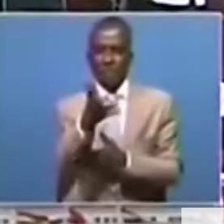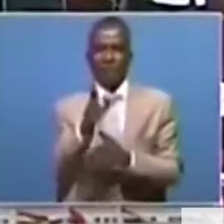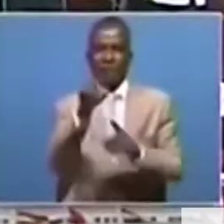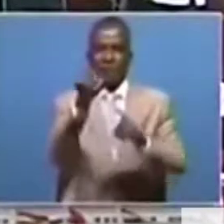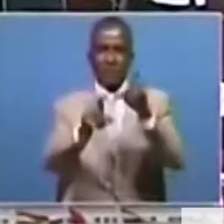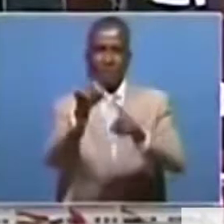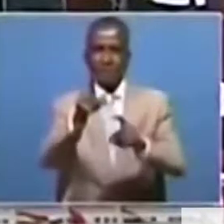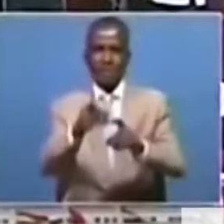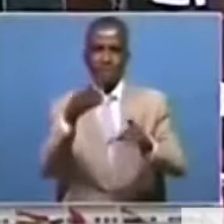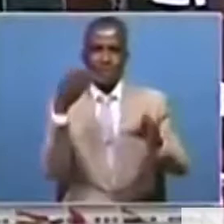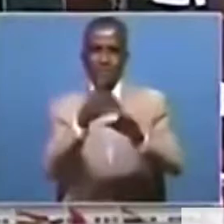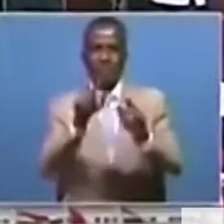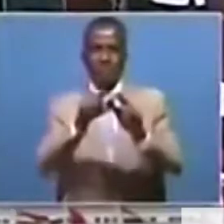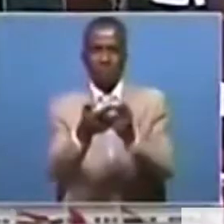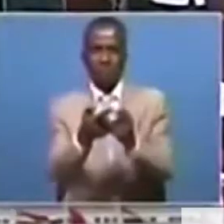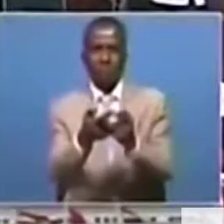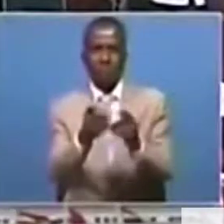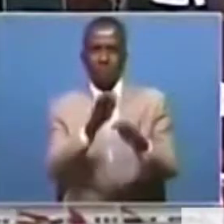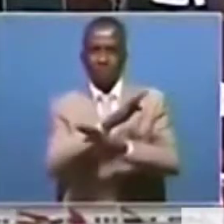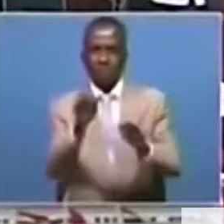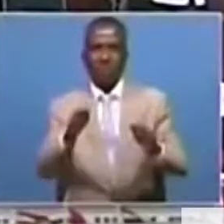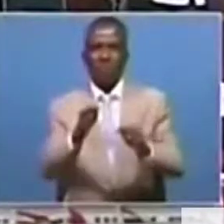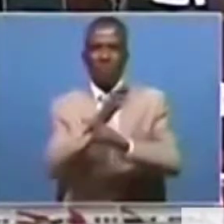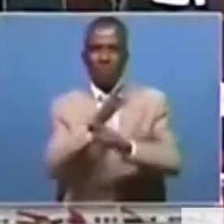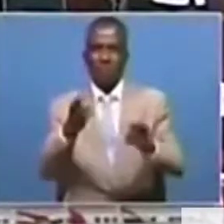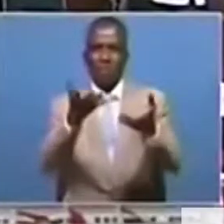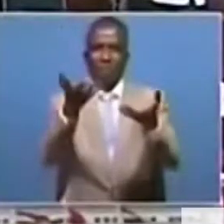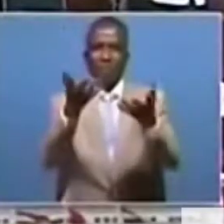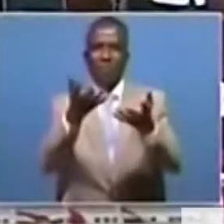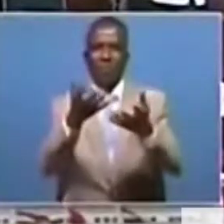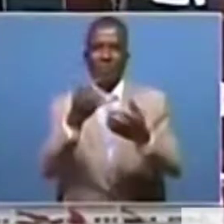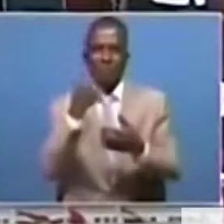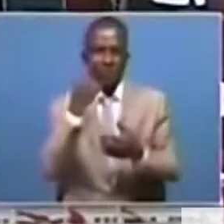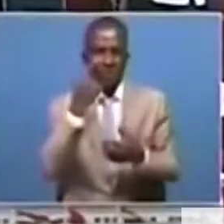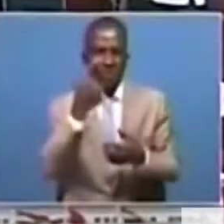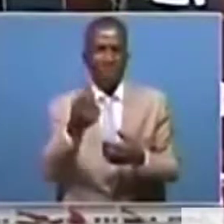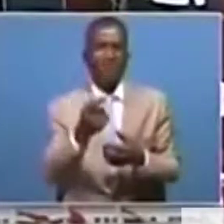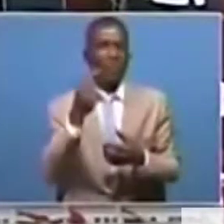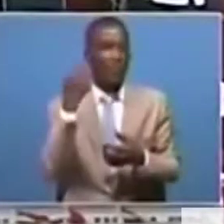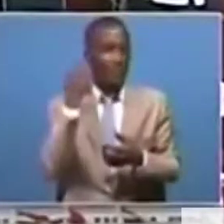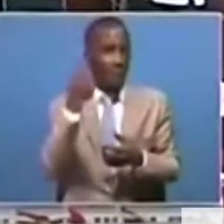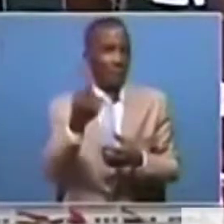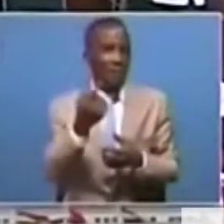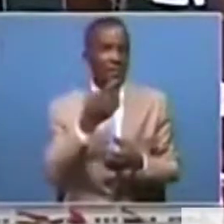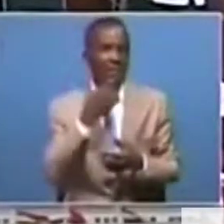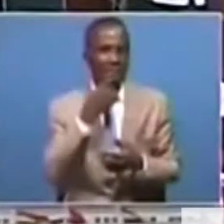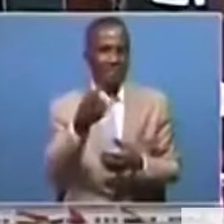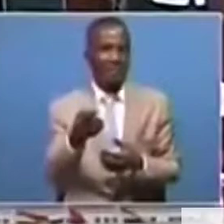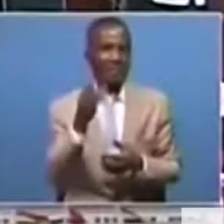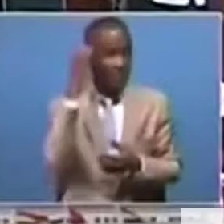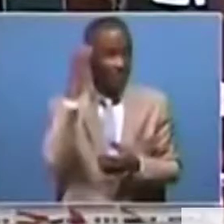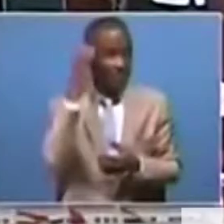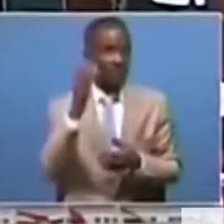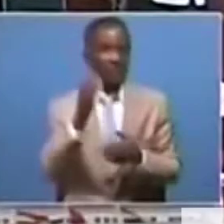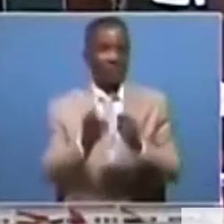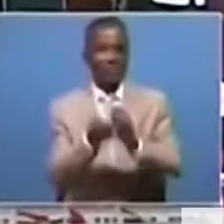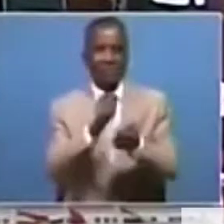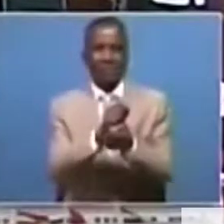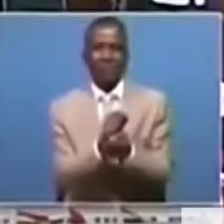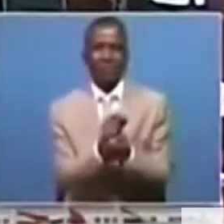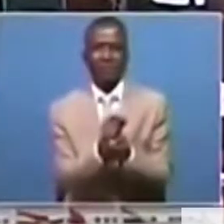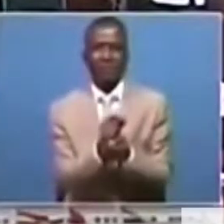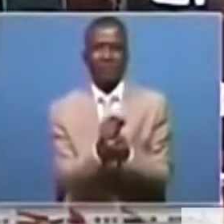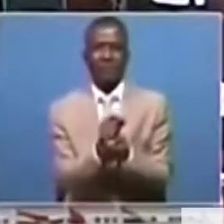examining party, who is unwilling to testify, and who is identified with an adverse party, also termed adverse witness, end of